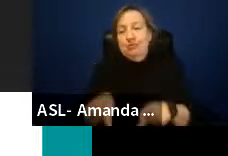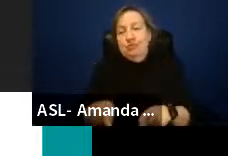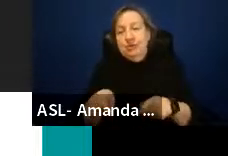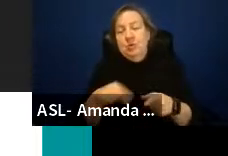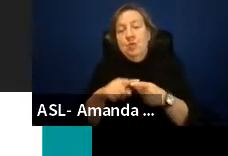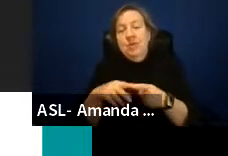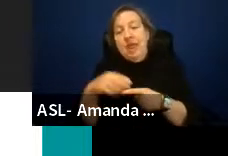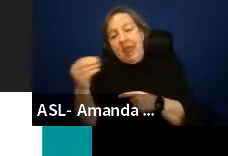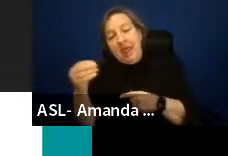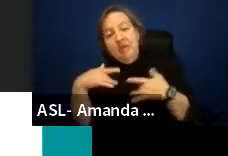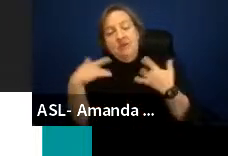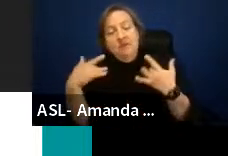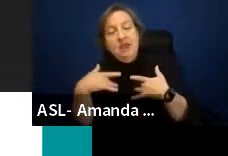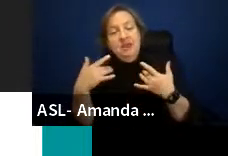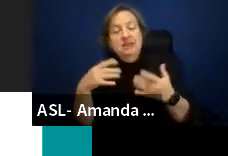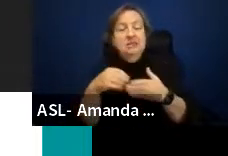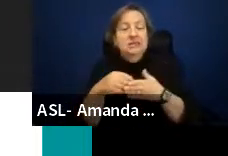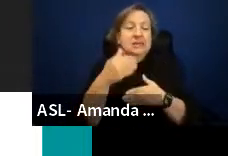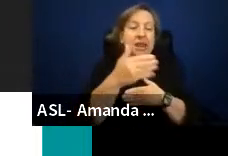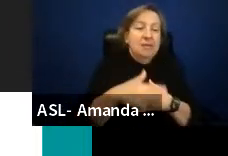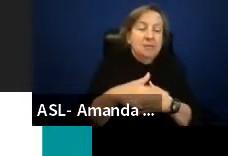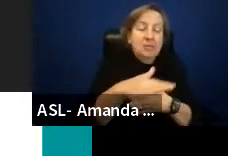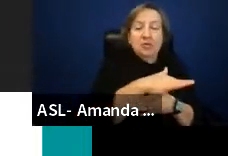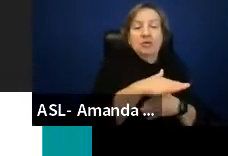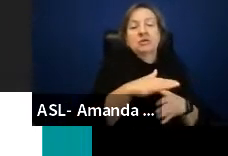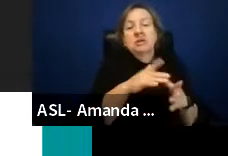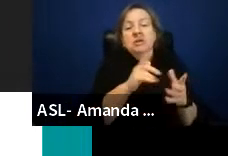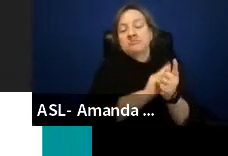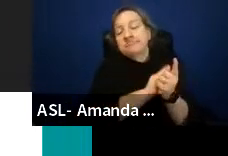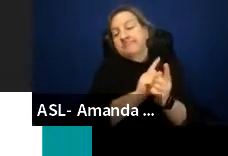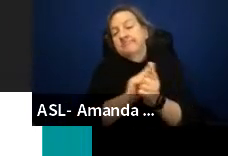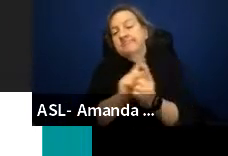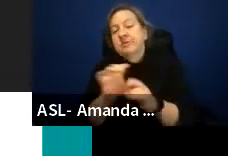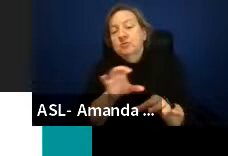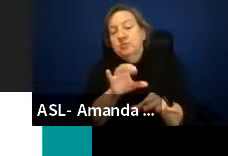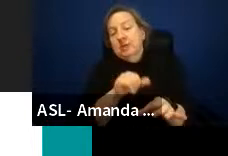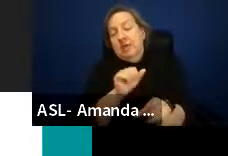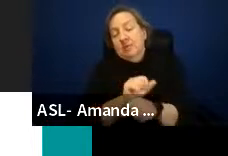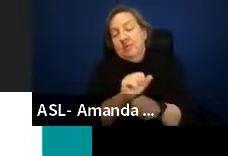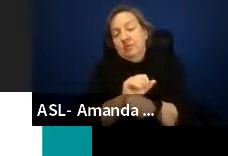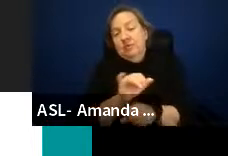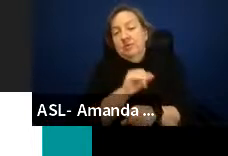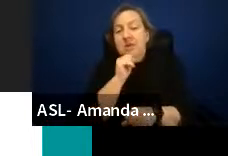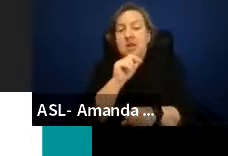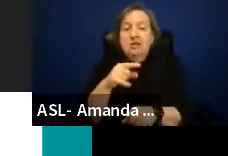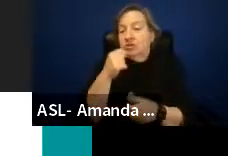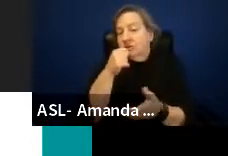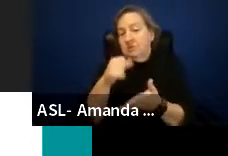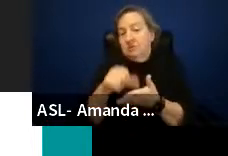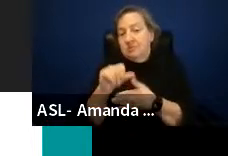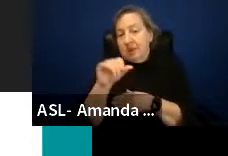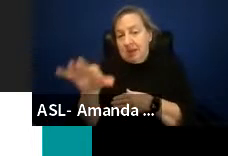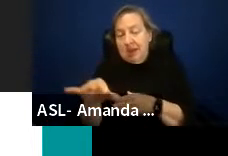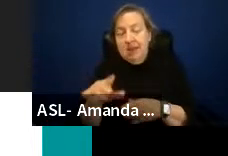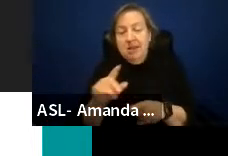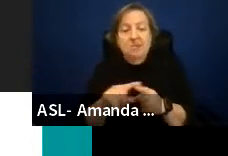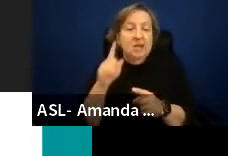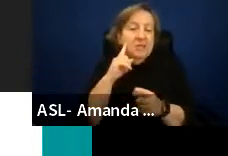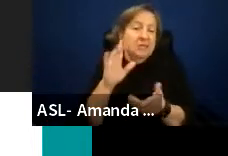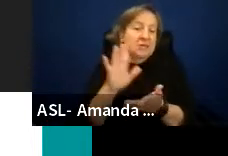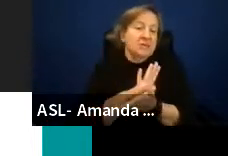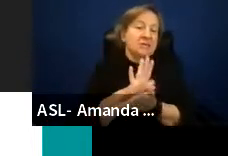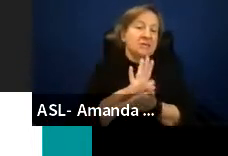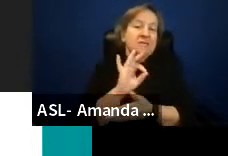out at events, they're out at neighborhood associations, so they're doing a lot of that work too. So it's not just mail, but I think the flyer is a